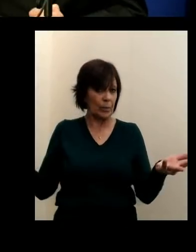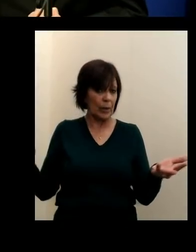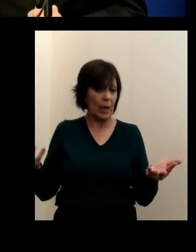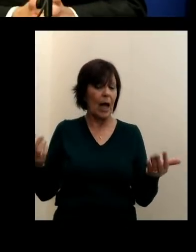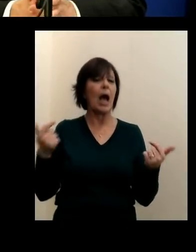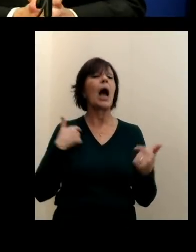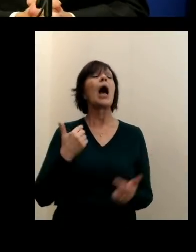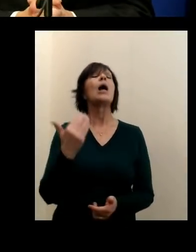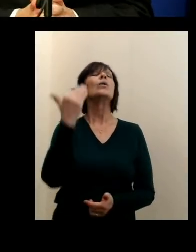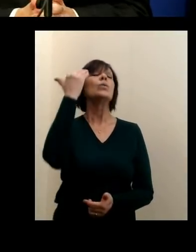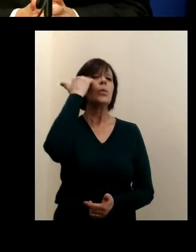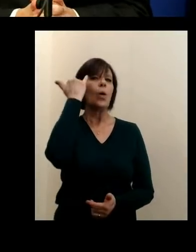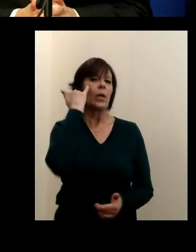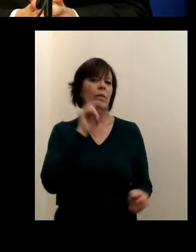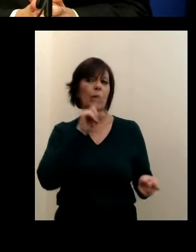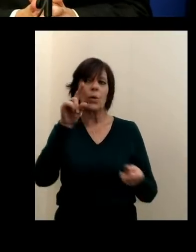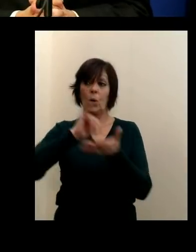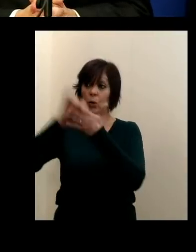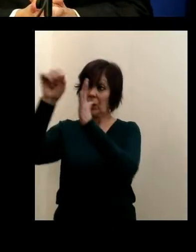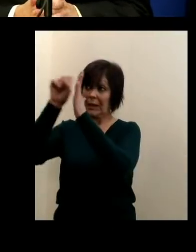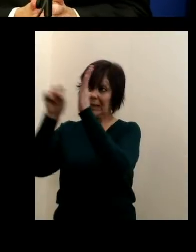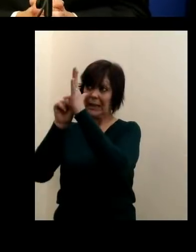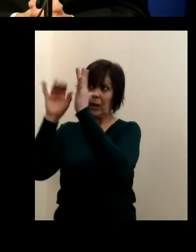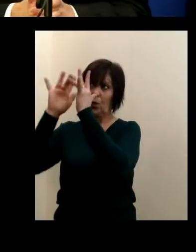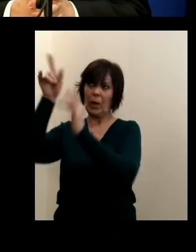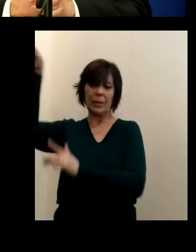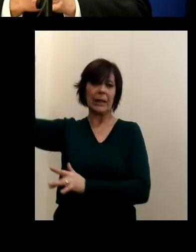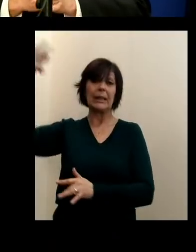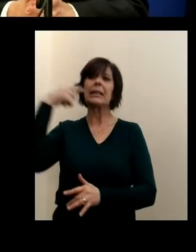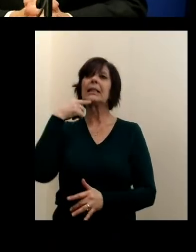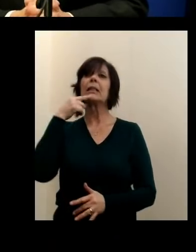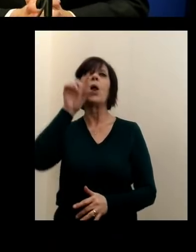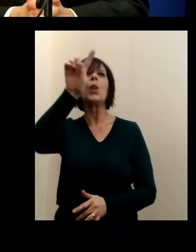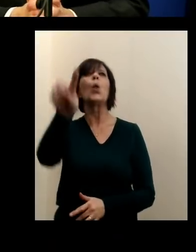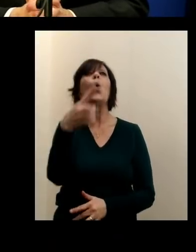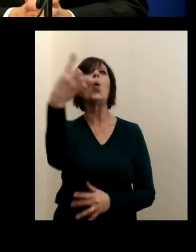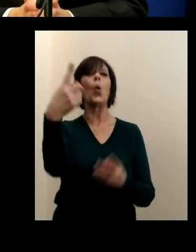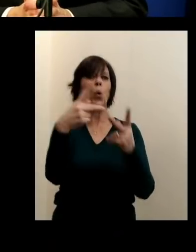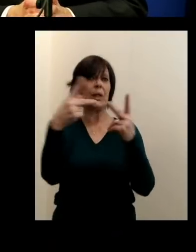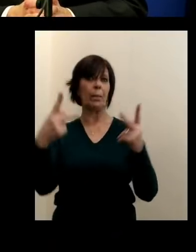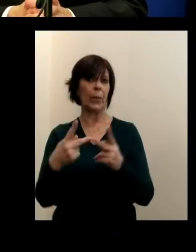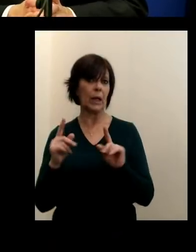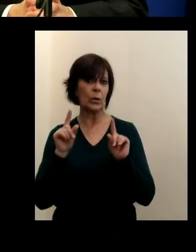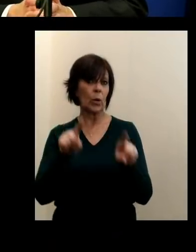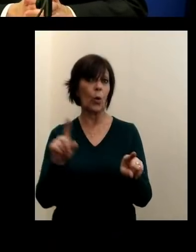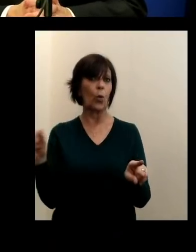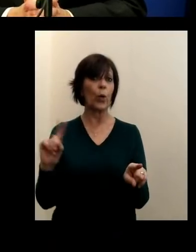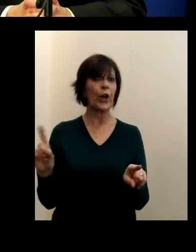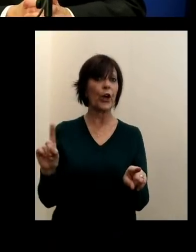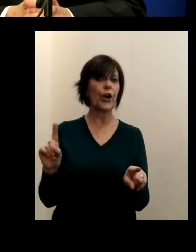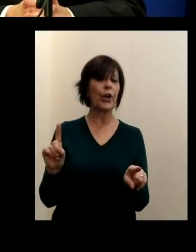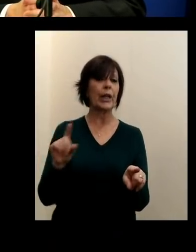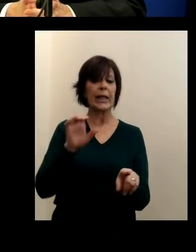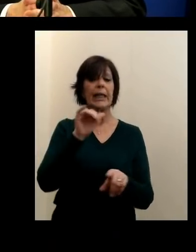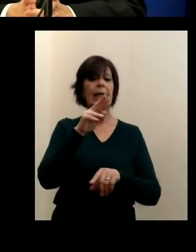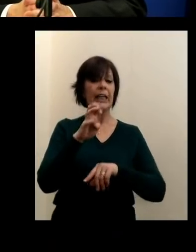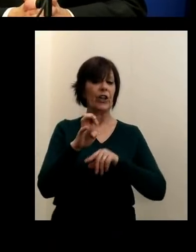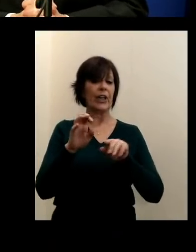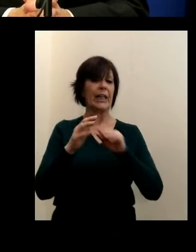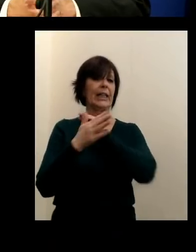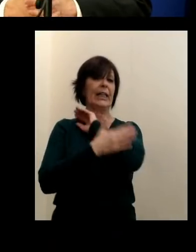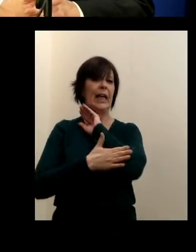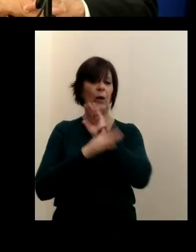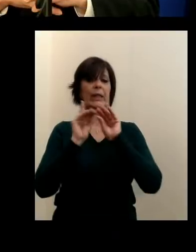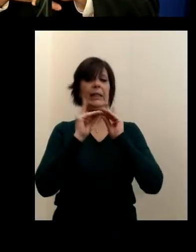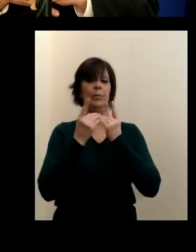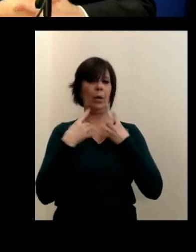I know if you go to the New York State website, it tells you the only place you can go is the Erie County Department of